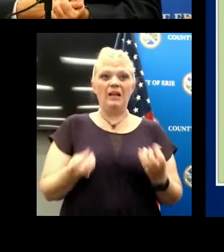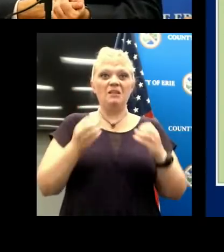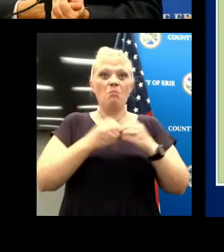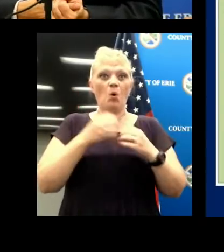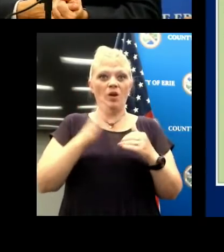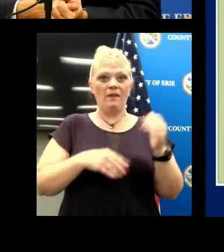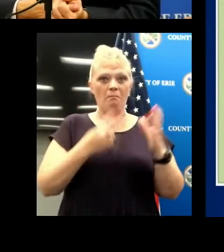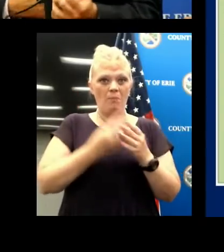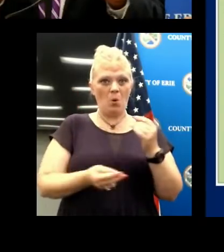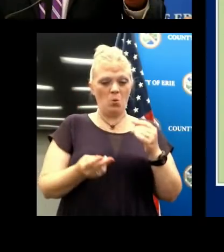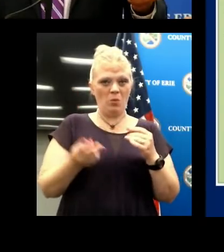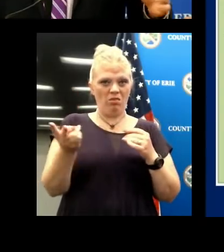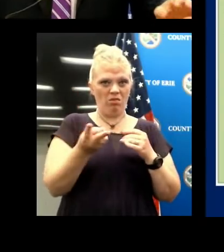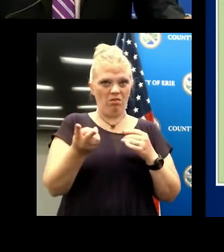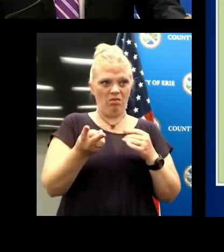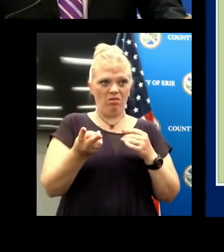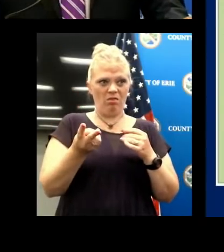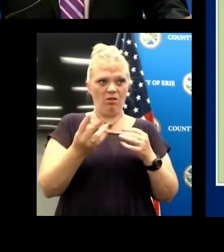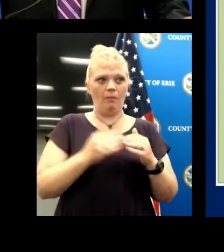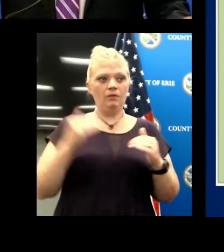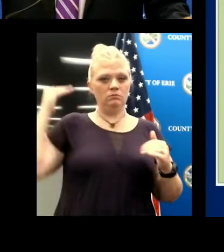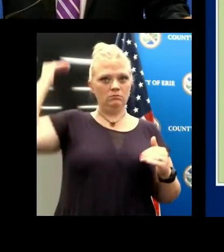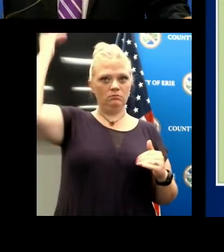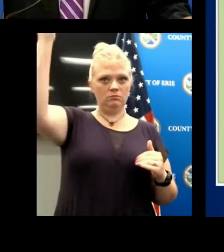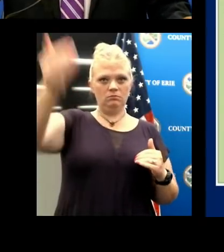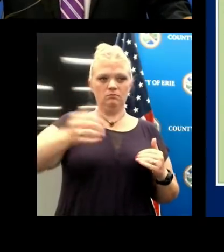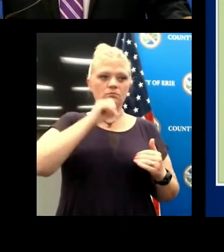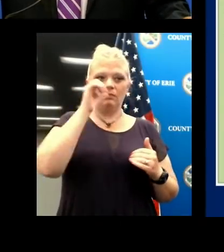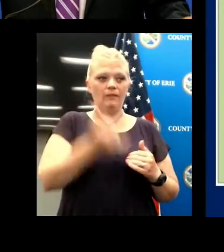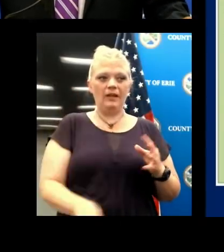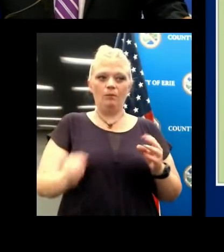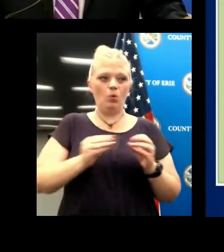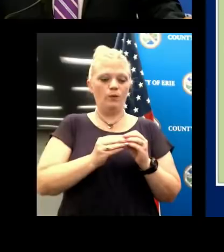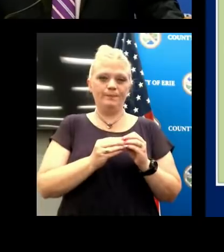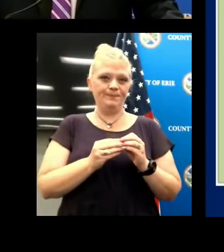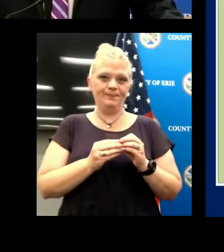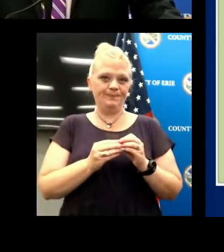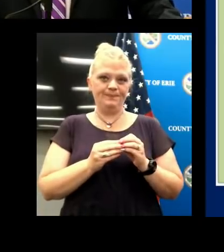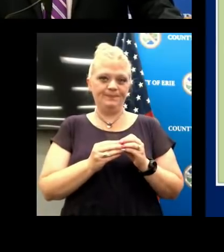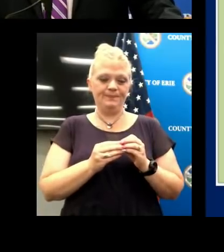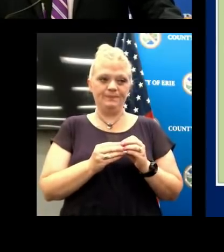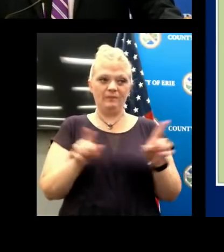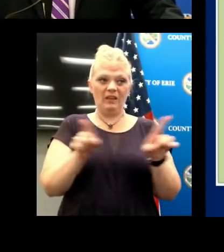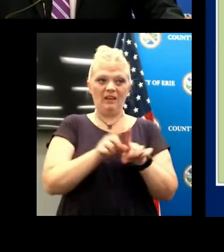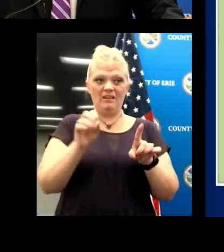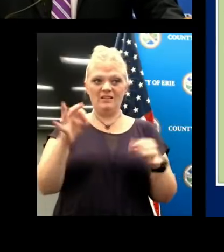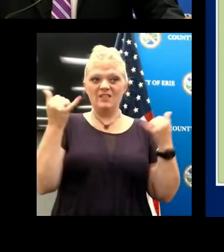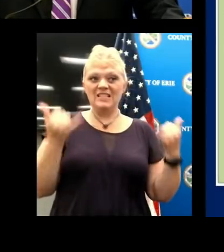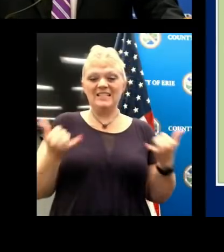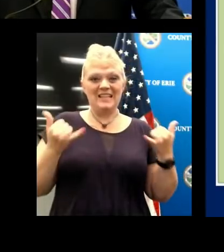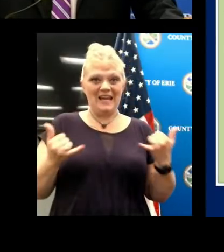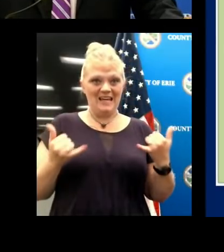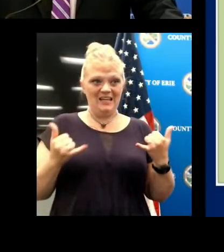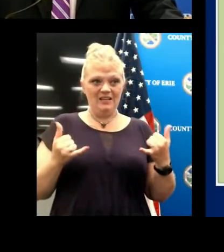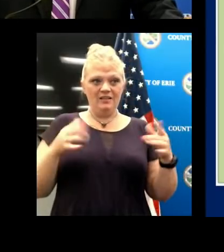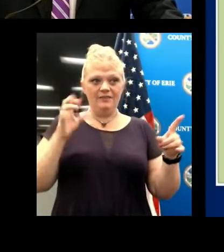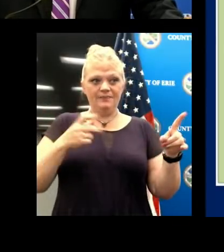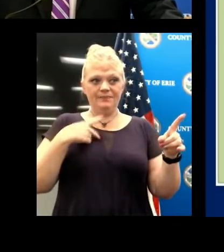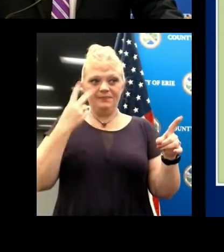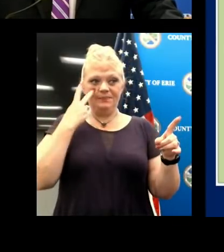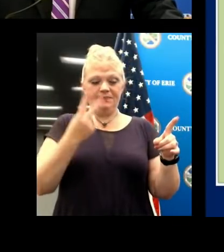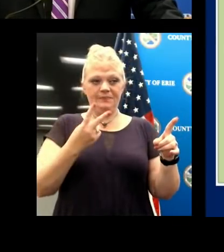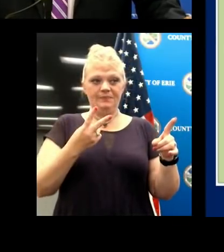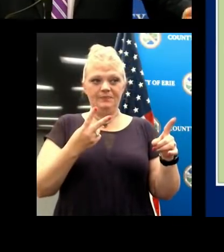both counties, substantially more cases. That is not the case anymore. As of the data today, you will see